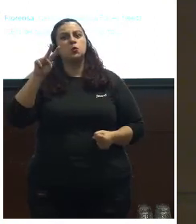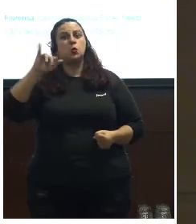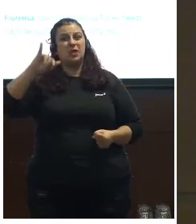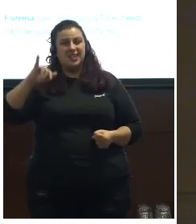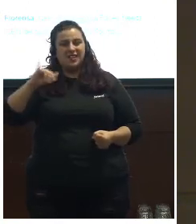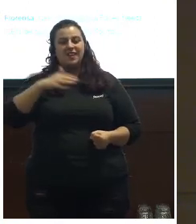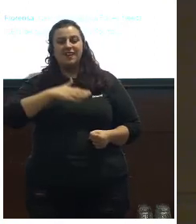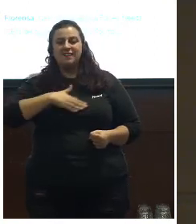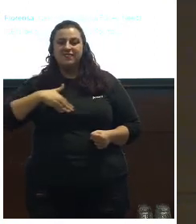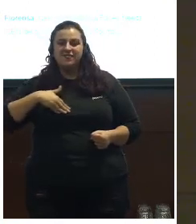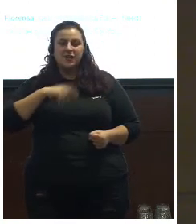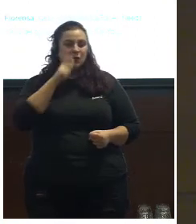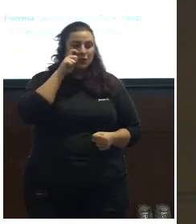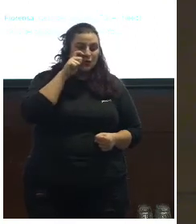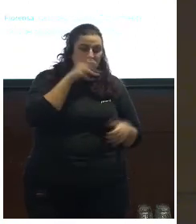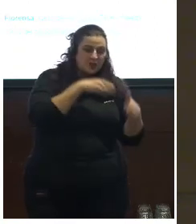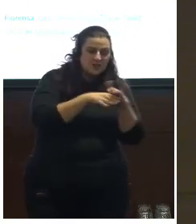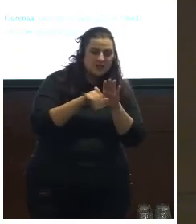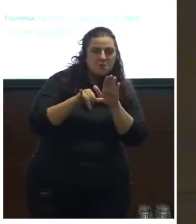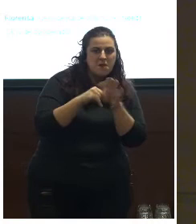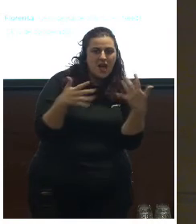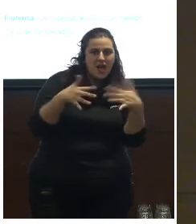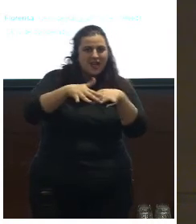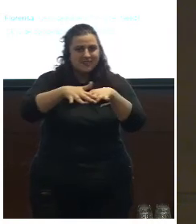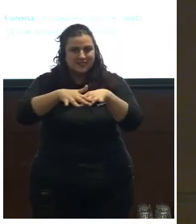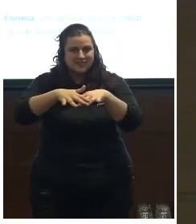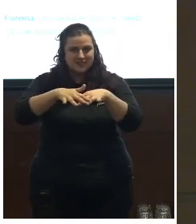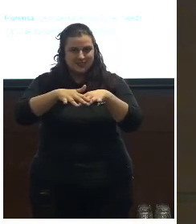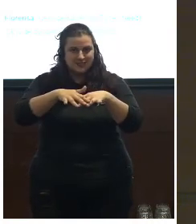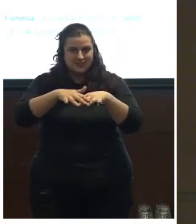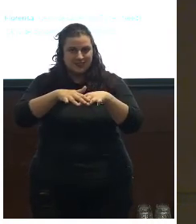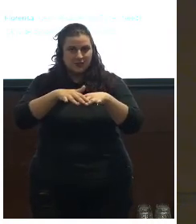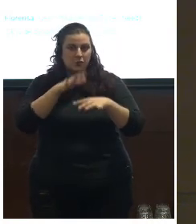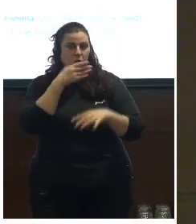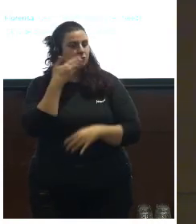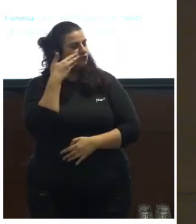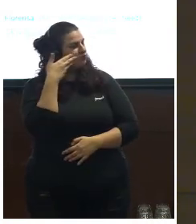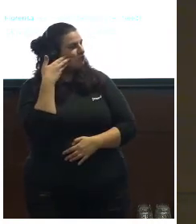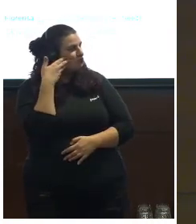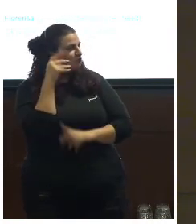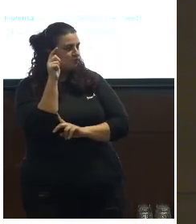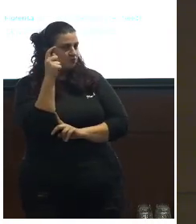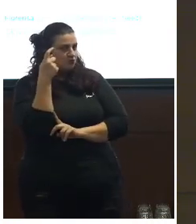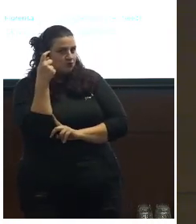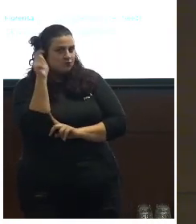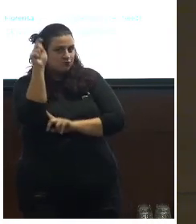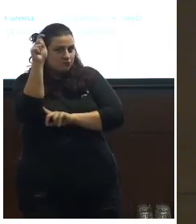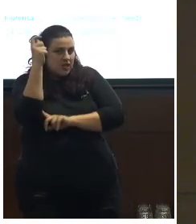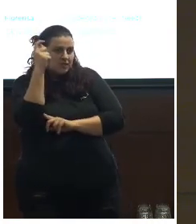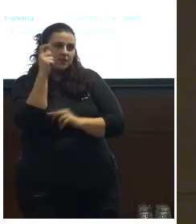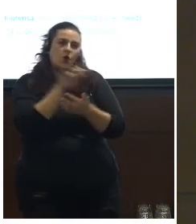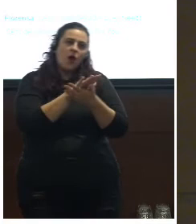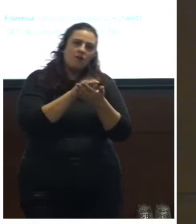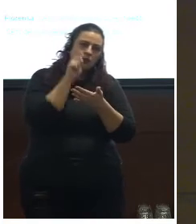it sounds good, the environment, so we have to go to the sustainable tourism. And then together we heard it this morning